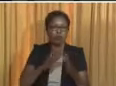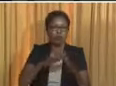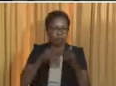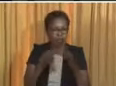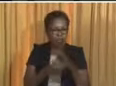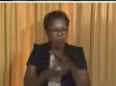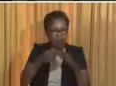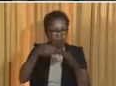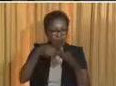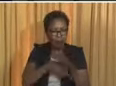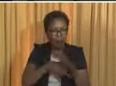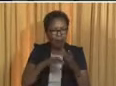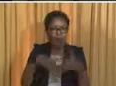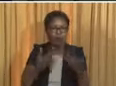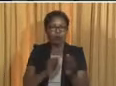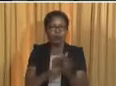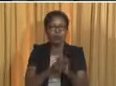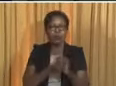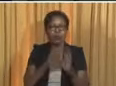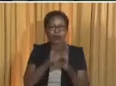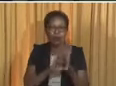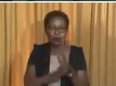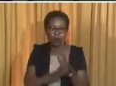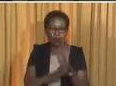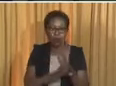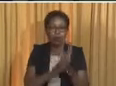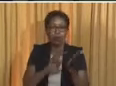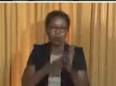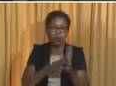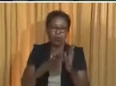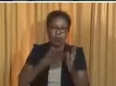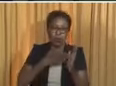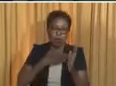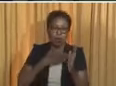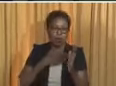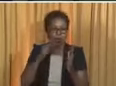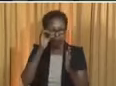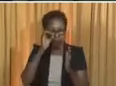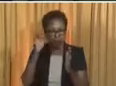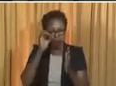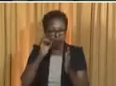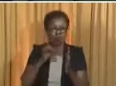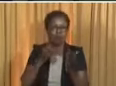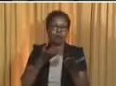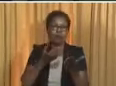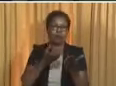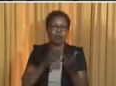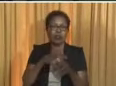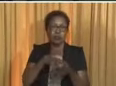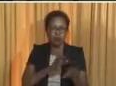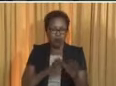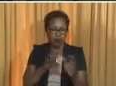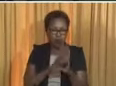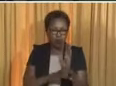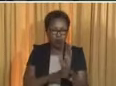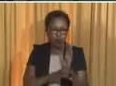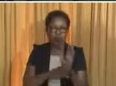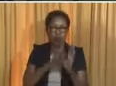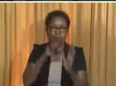the Constitution. It is therefore my position that it was the intention of the drafters of the Constitution to protect or entrench